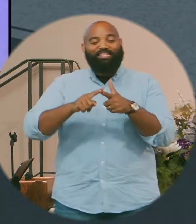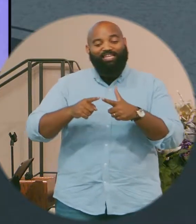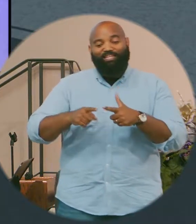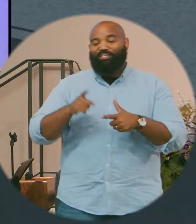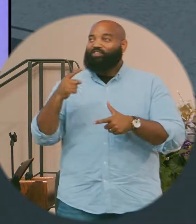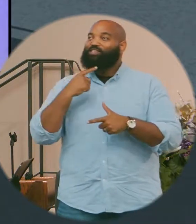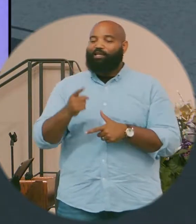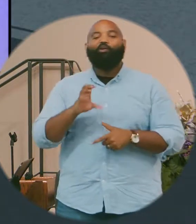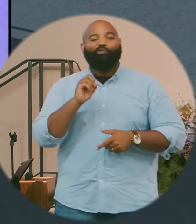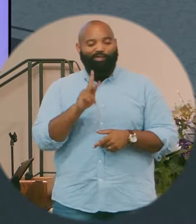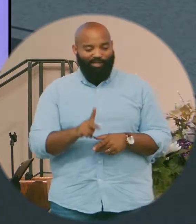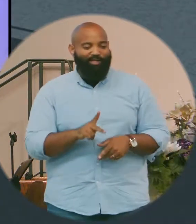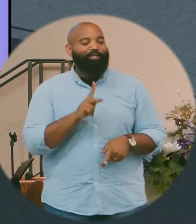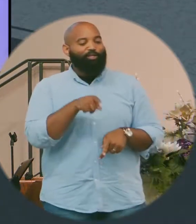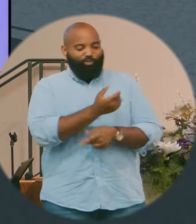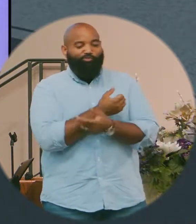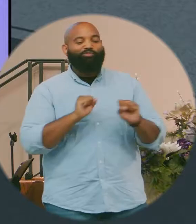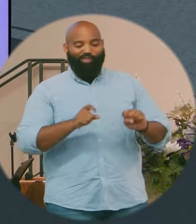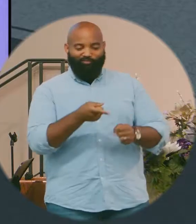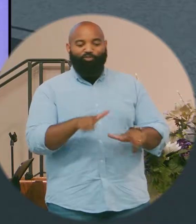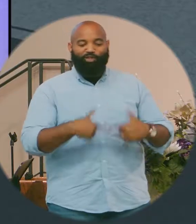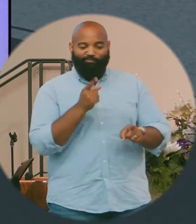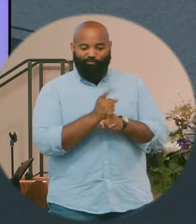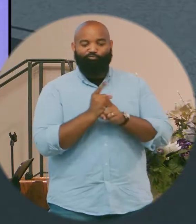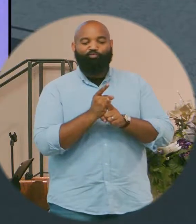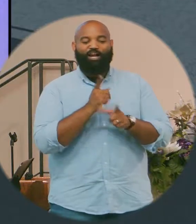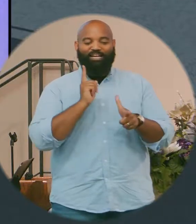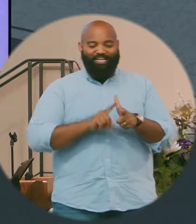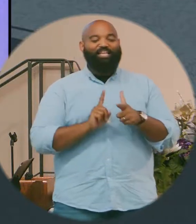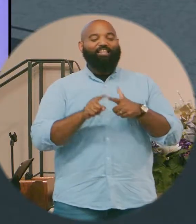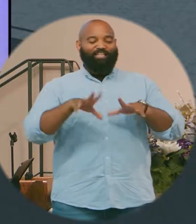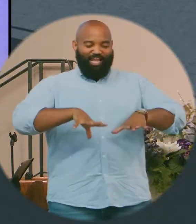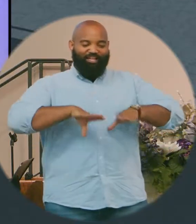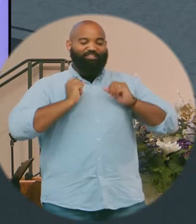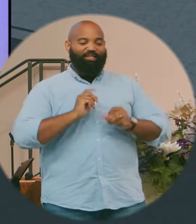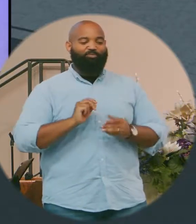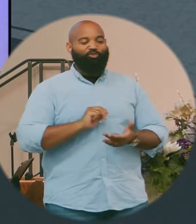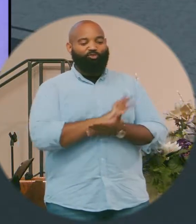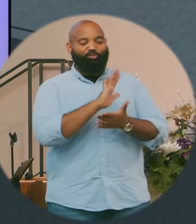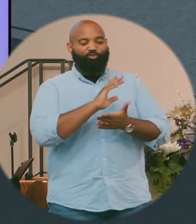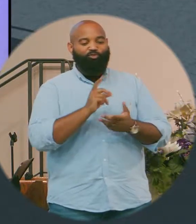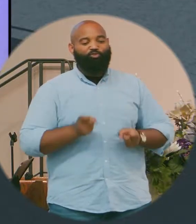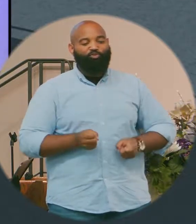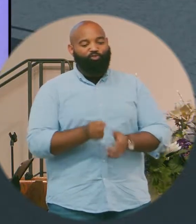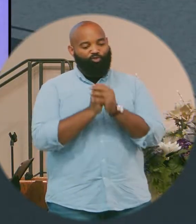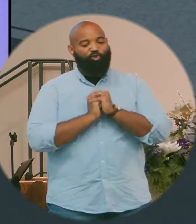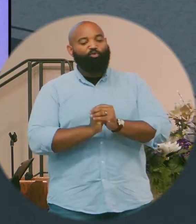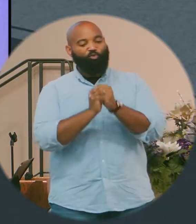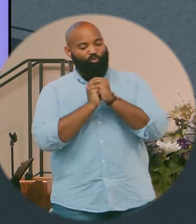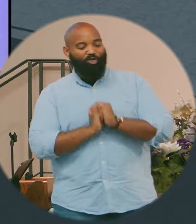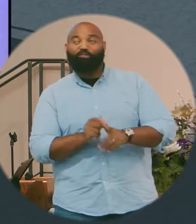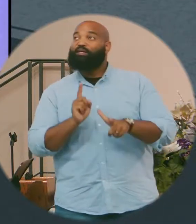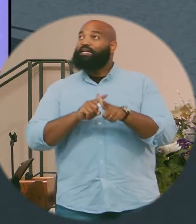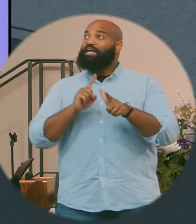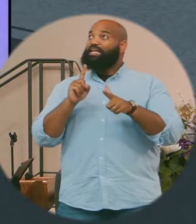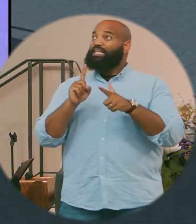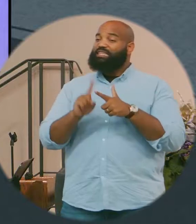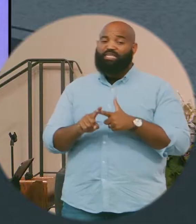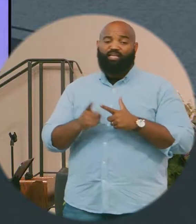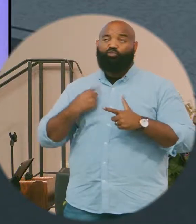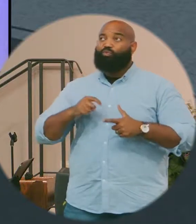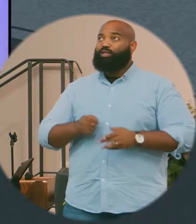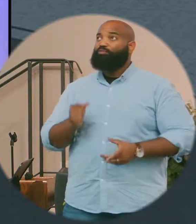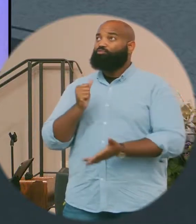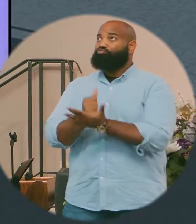right sacrifices and burnt offerings and whole burnt offerings. Then bulls will be offered on your